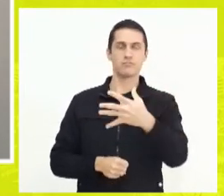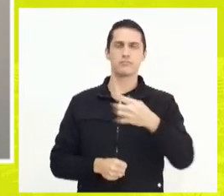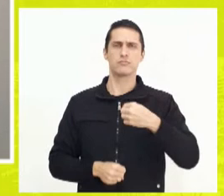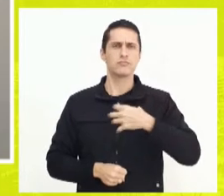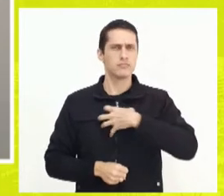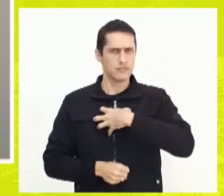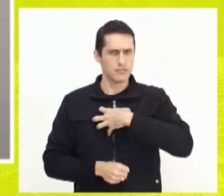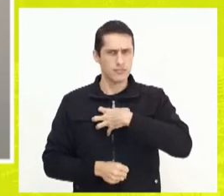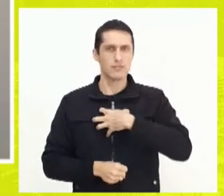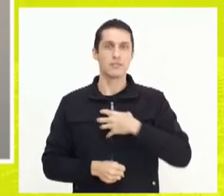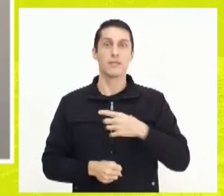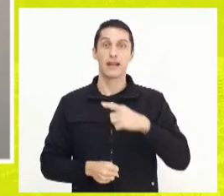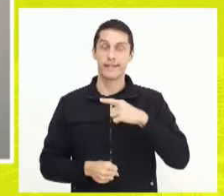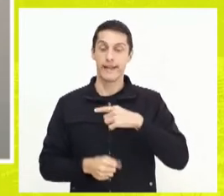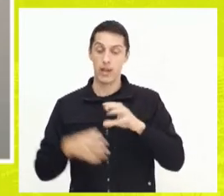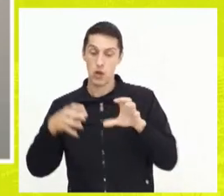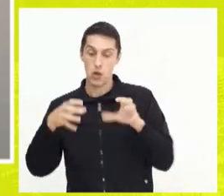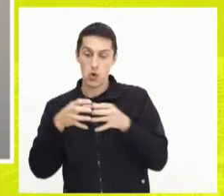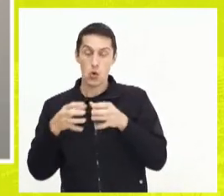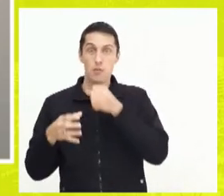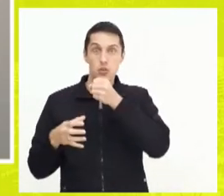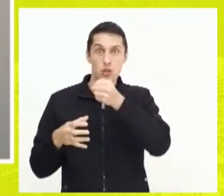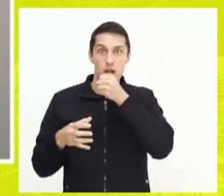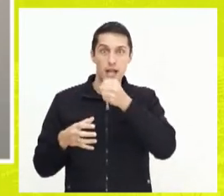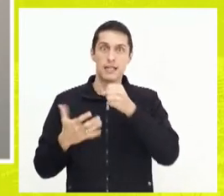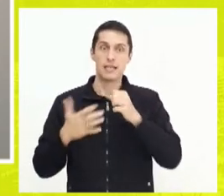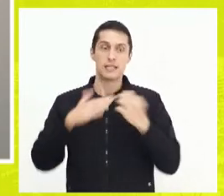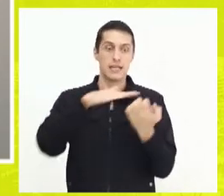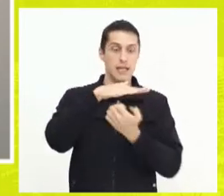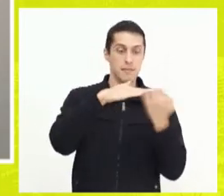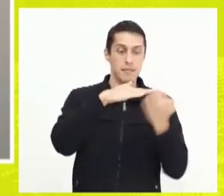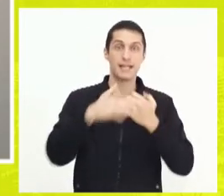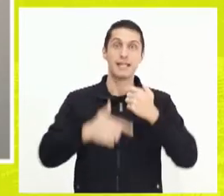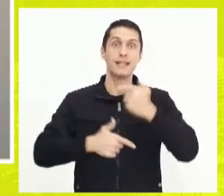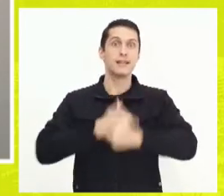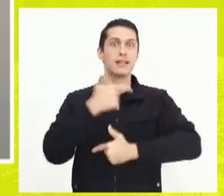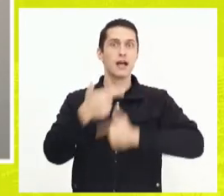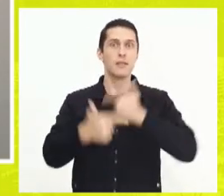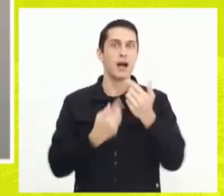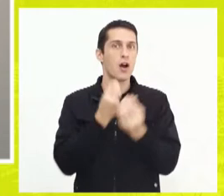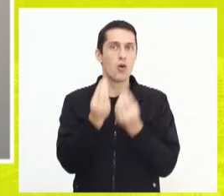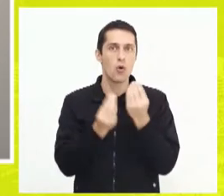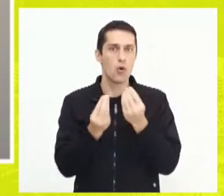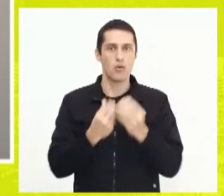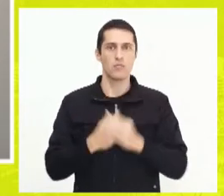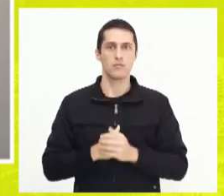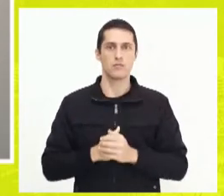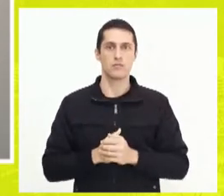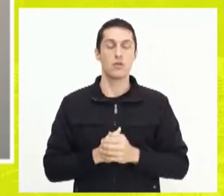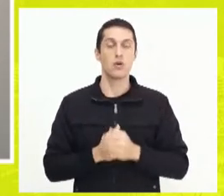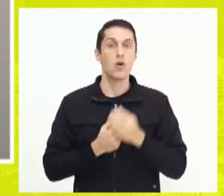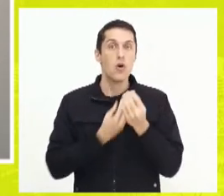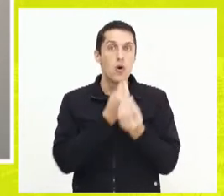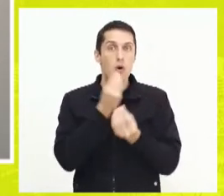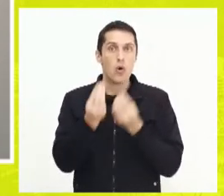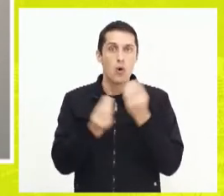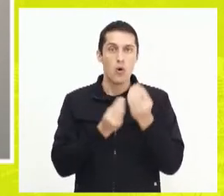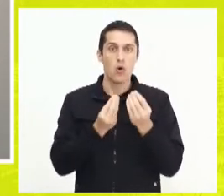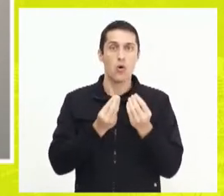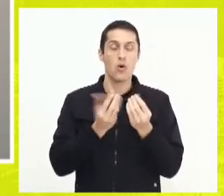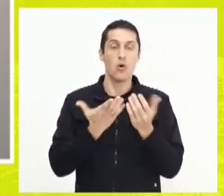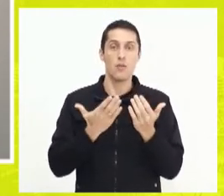was a difficulty from journalists from companies on how to work with this in the work environment how